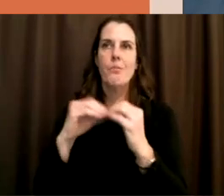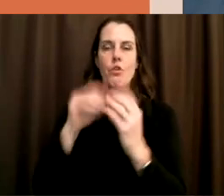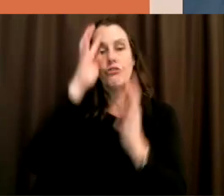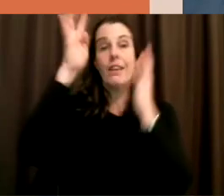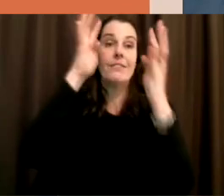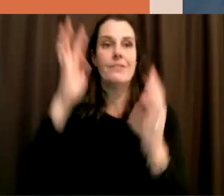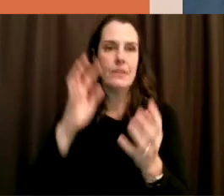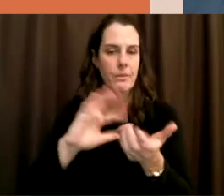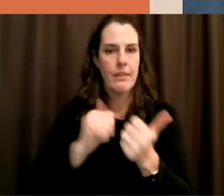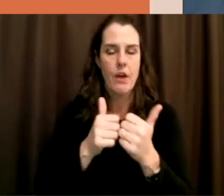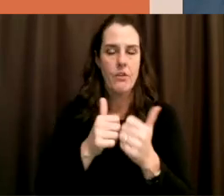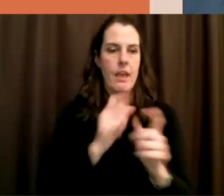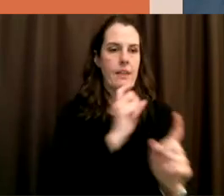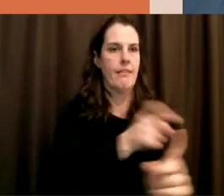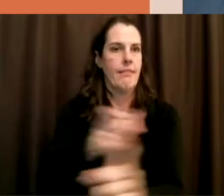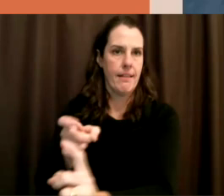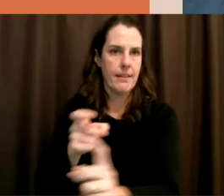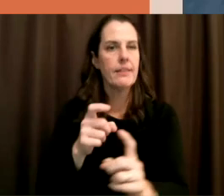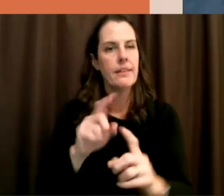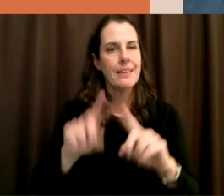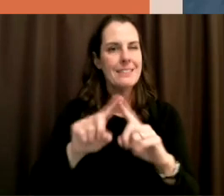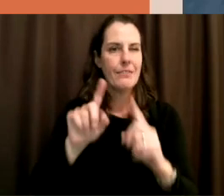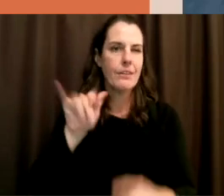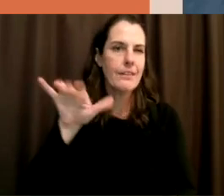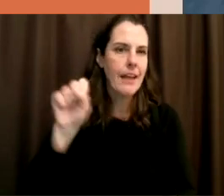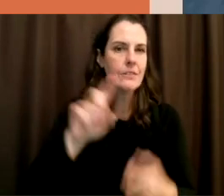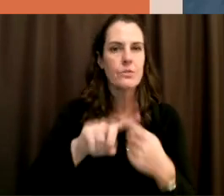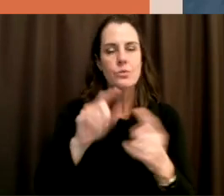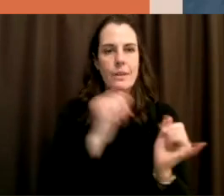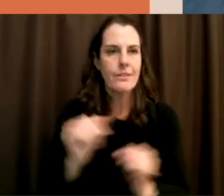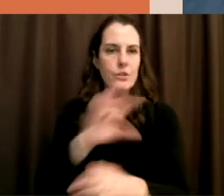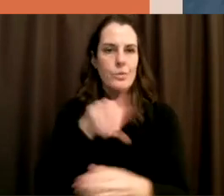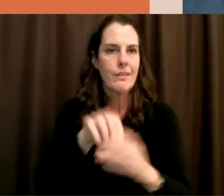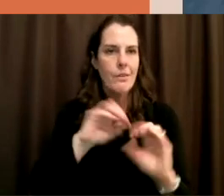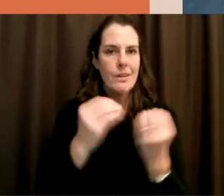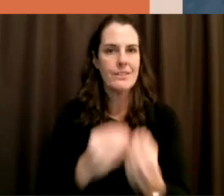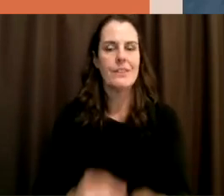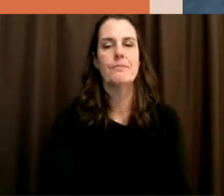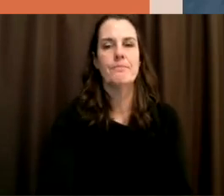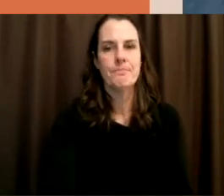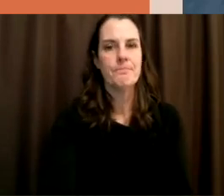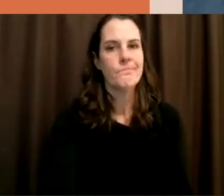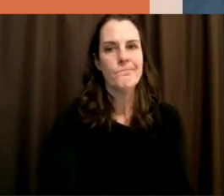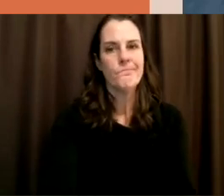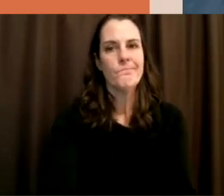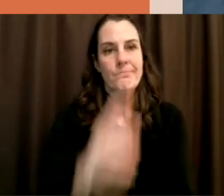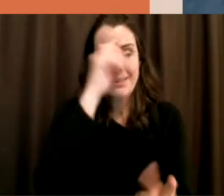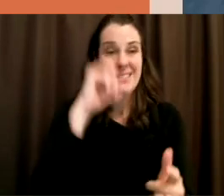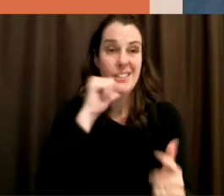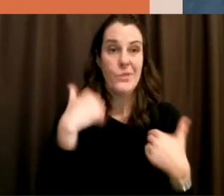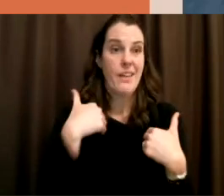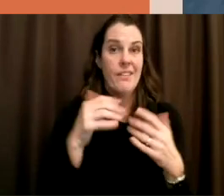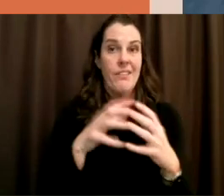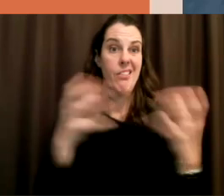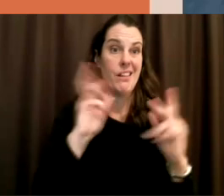in delegating various tasks to individuals in the organization. There's just not as many personnel to work with,